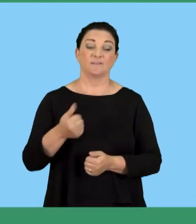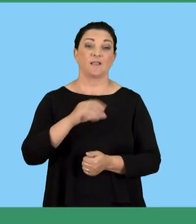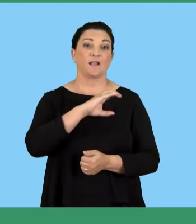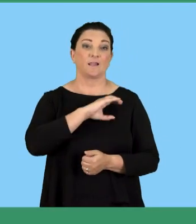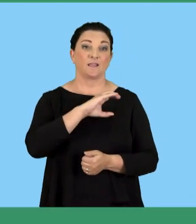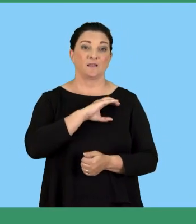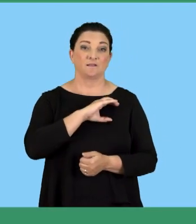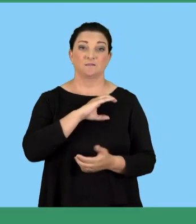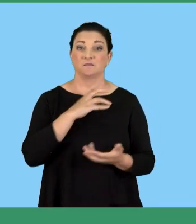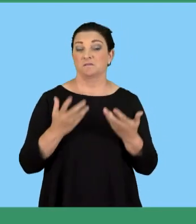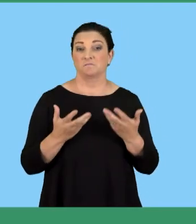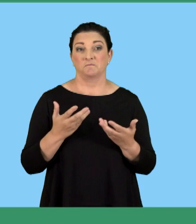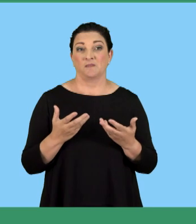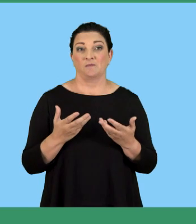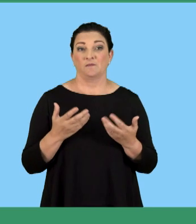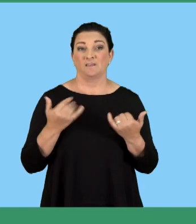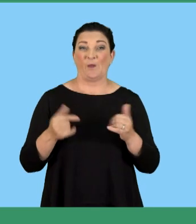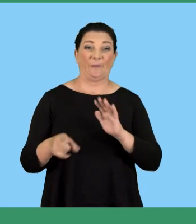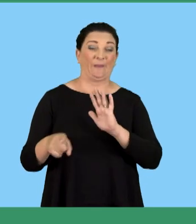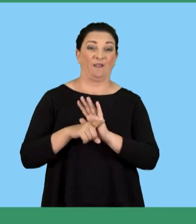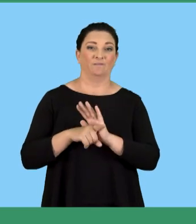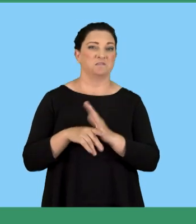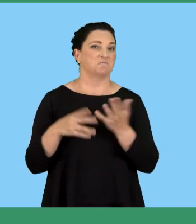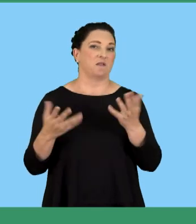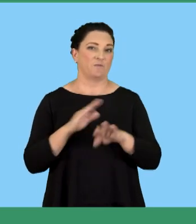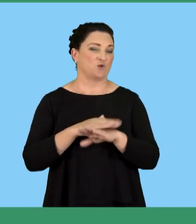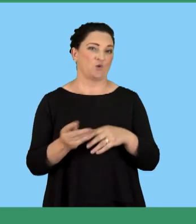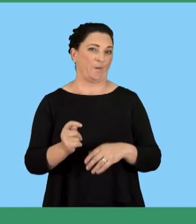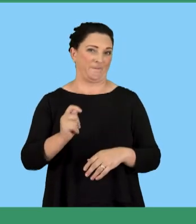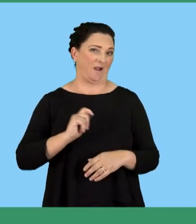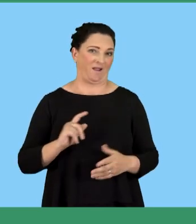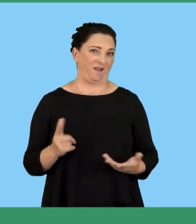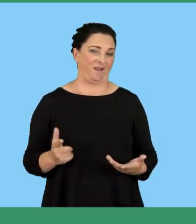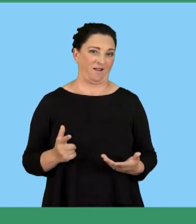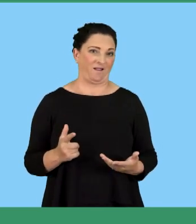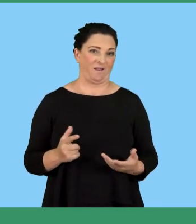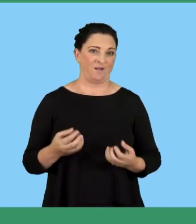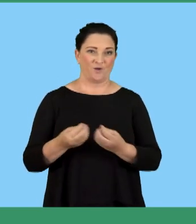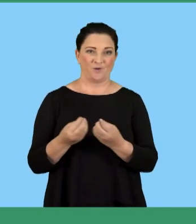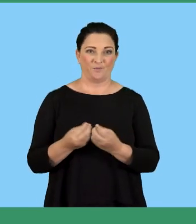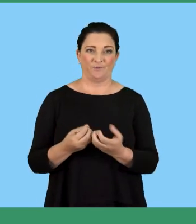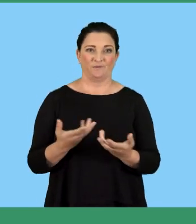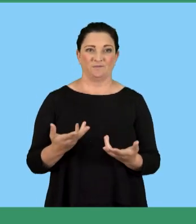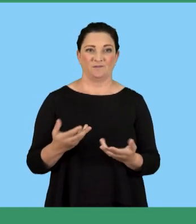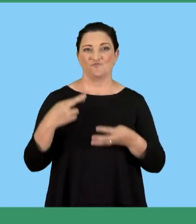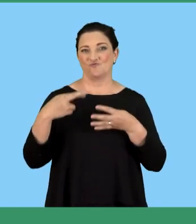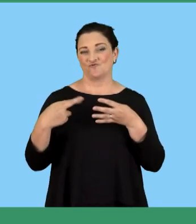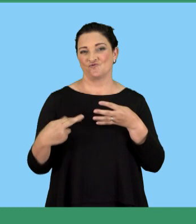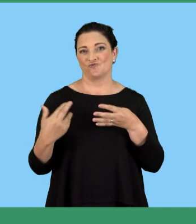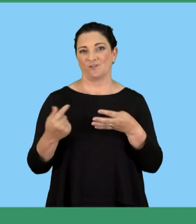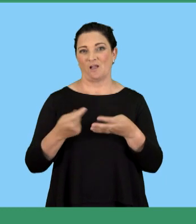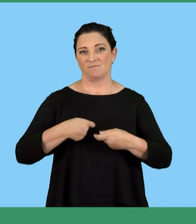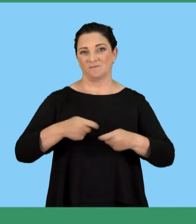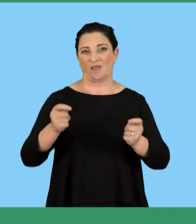social responsibility, which is behaving ethically, and corporate social investment, which is giving back or actively